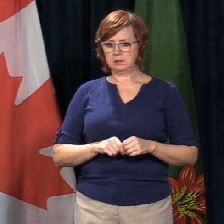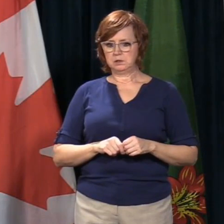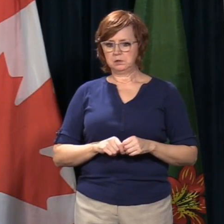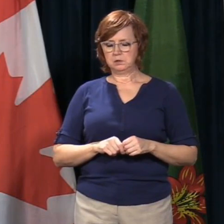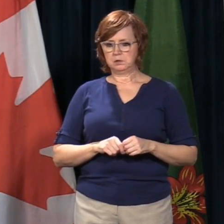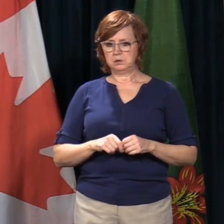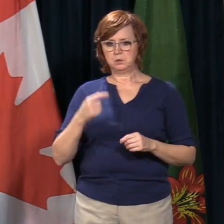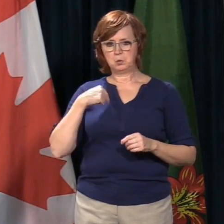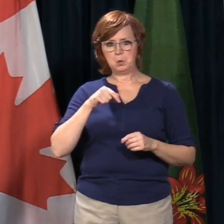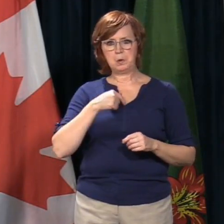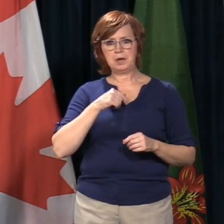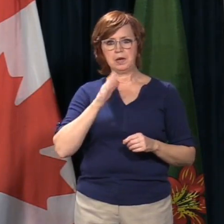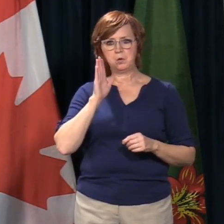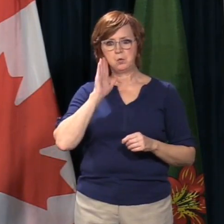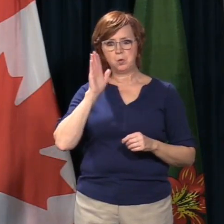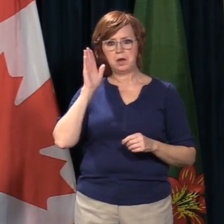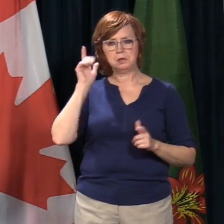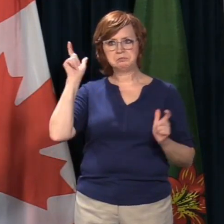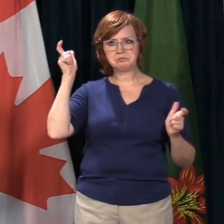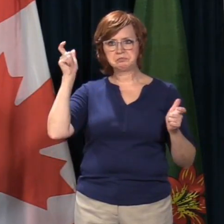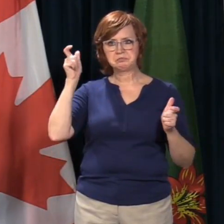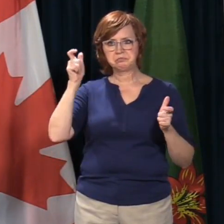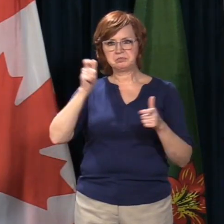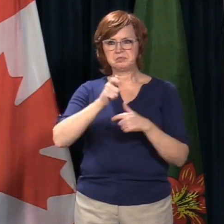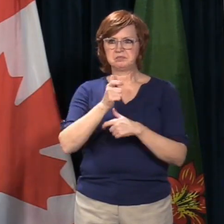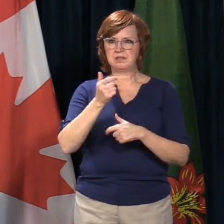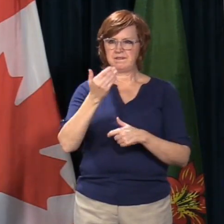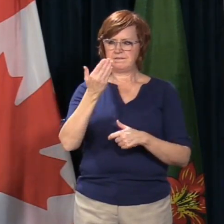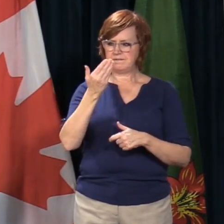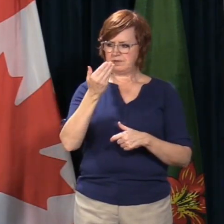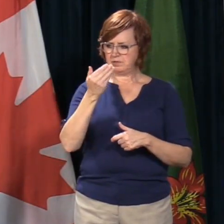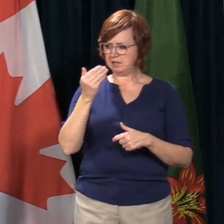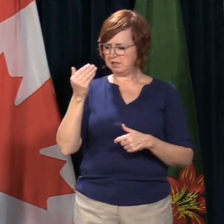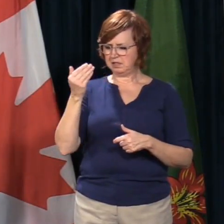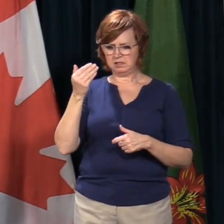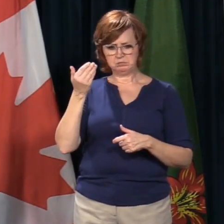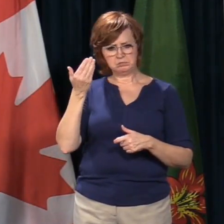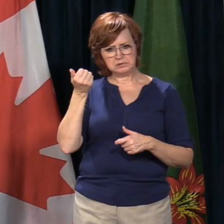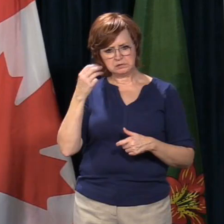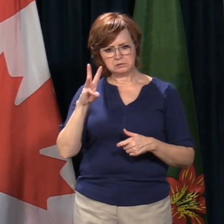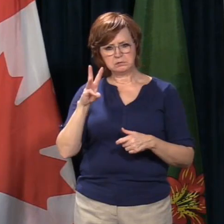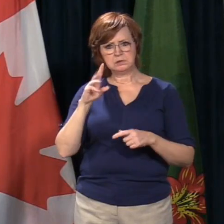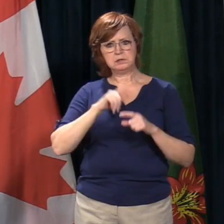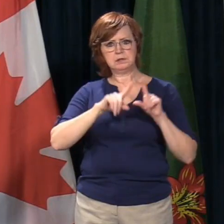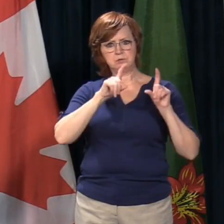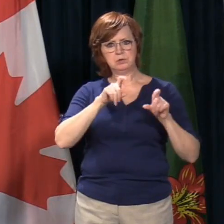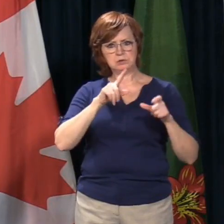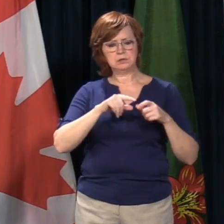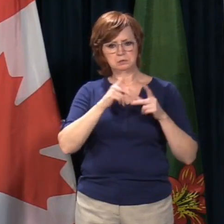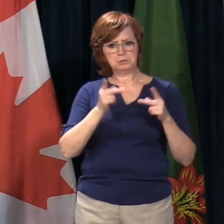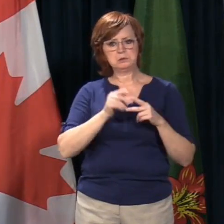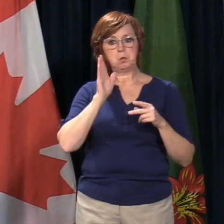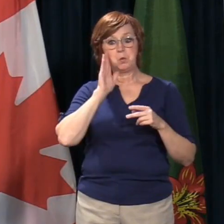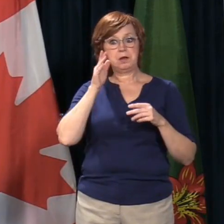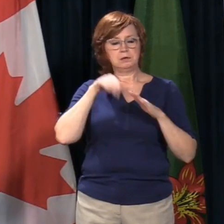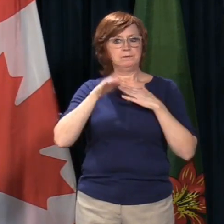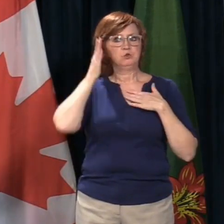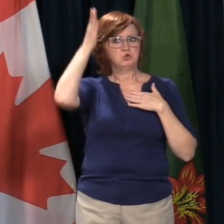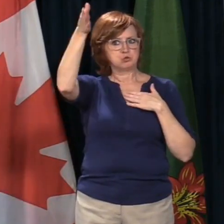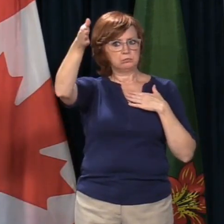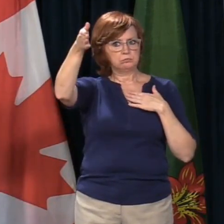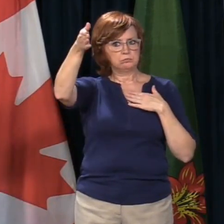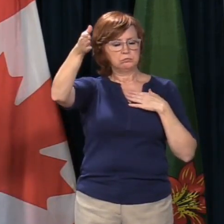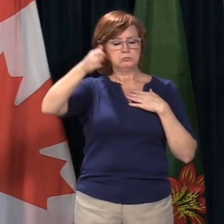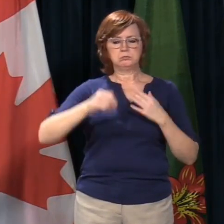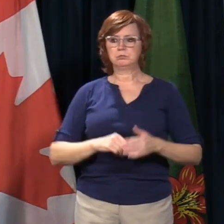sites for COVID-19, and the already aggressive and expanded capacity we have in contact tracing will be critical for us,